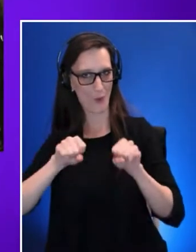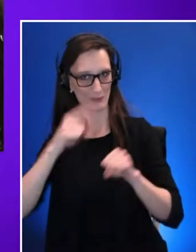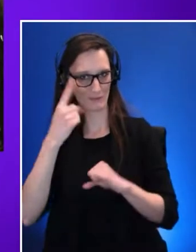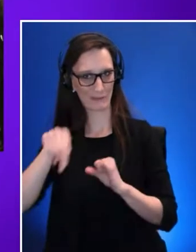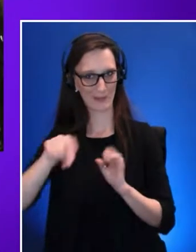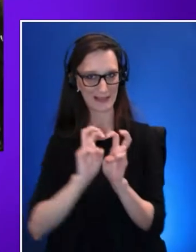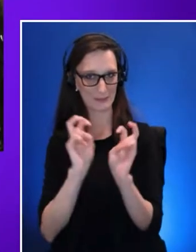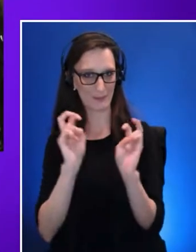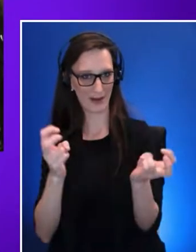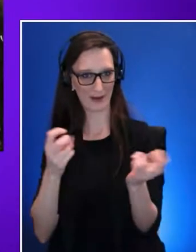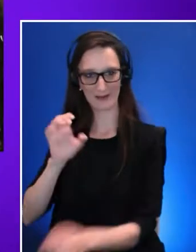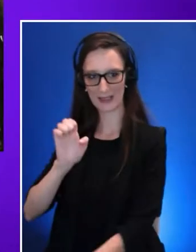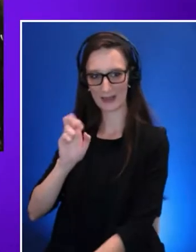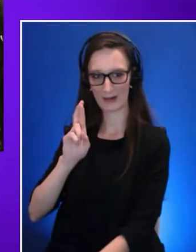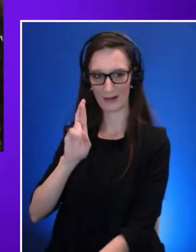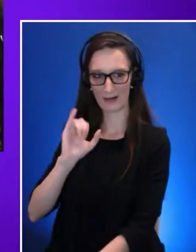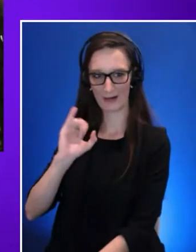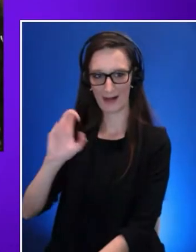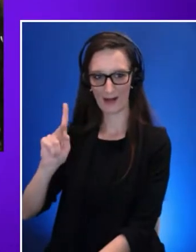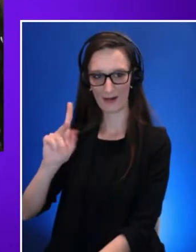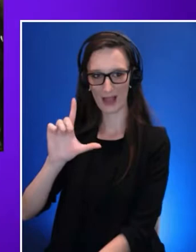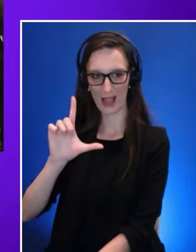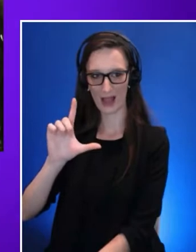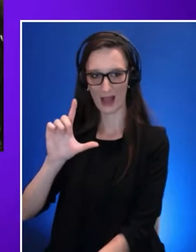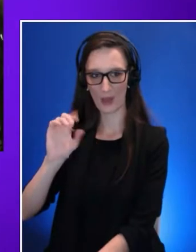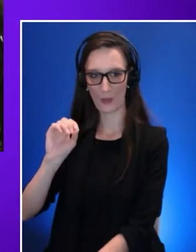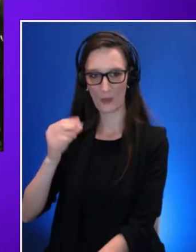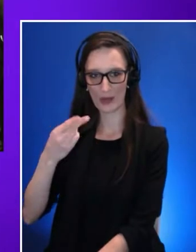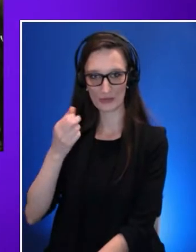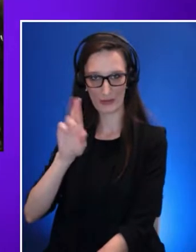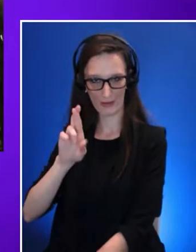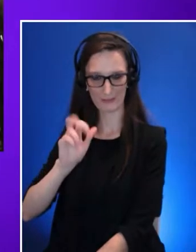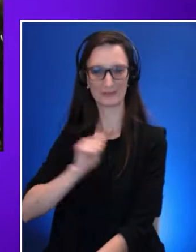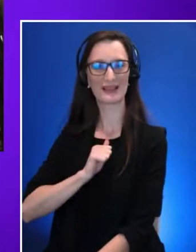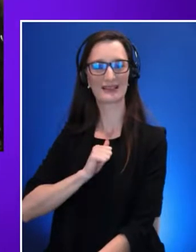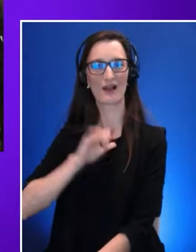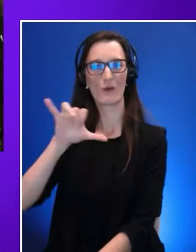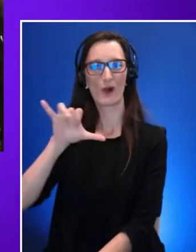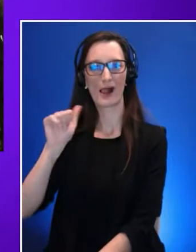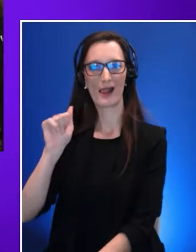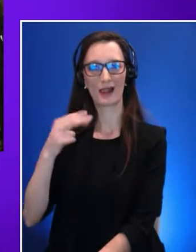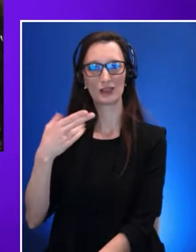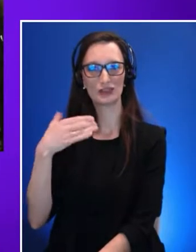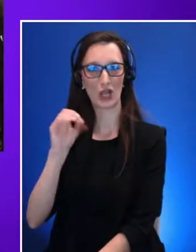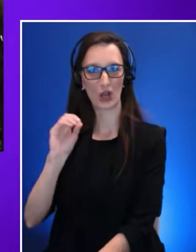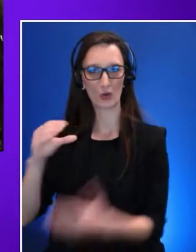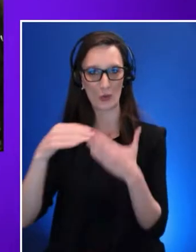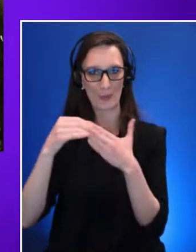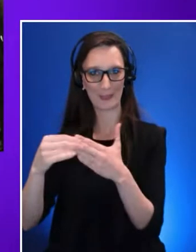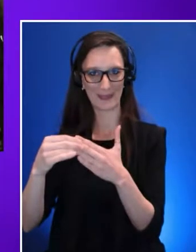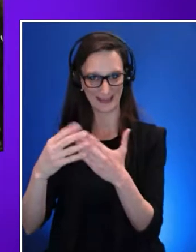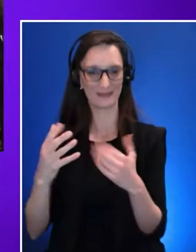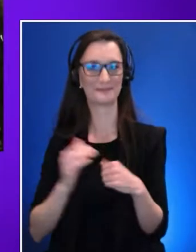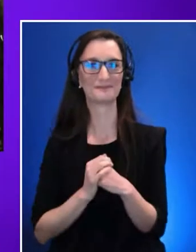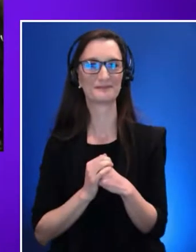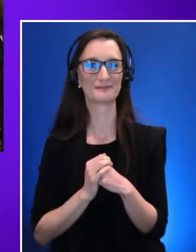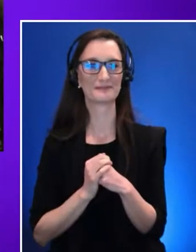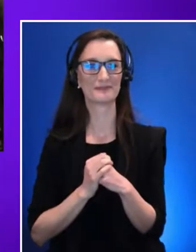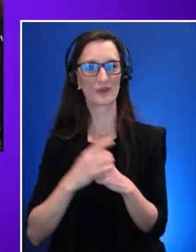lead for Yahoo Riot Studios. Here we do a lot of XR VR content.